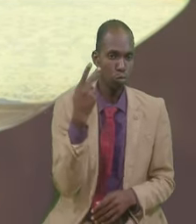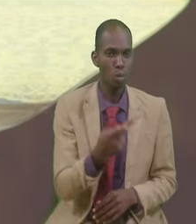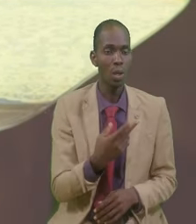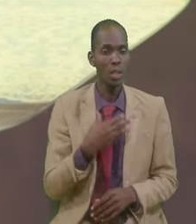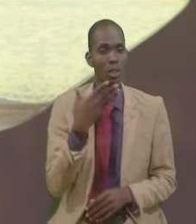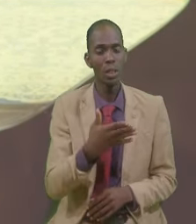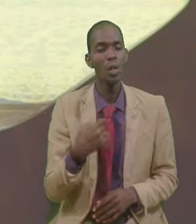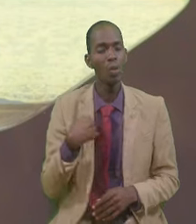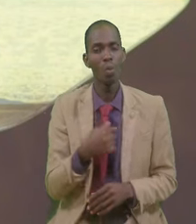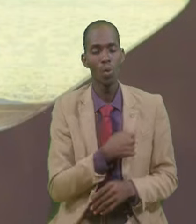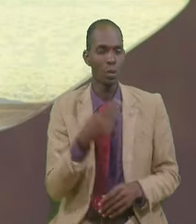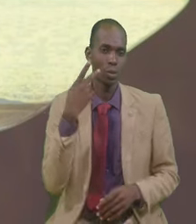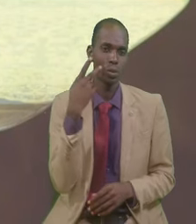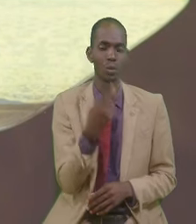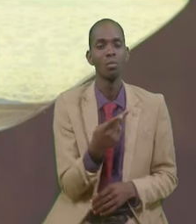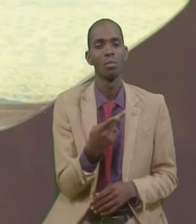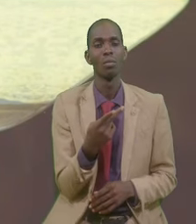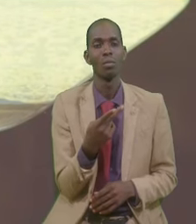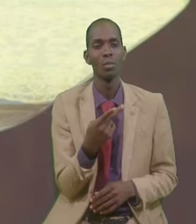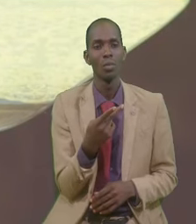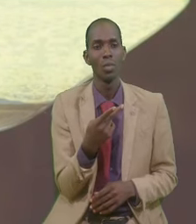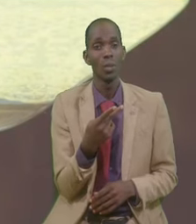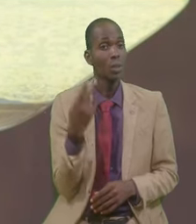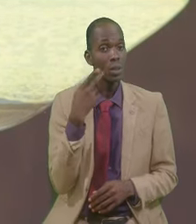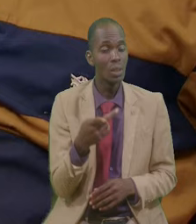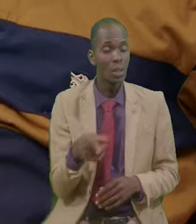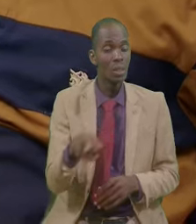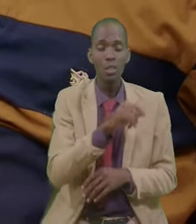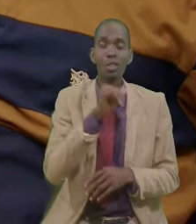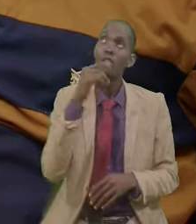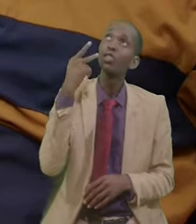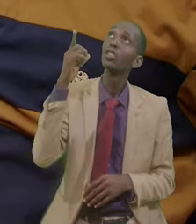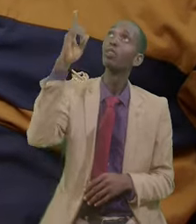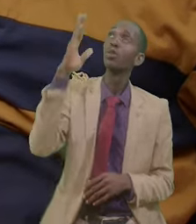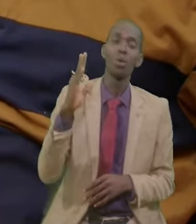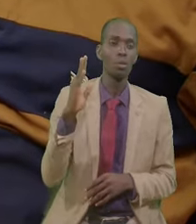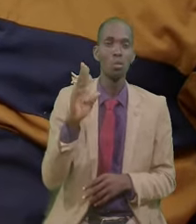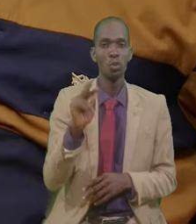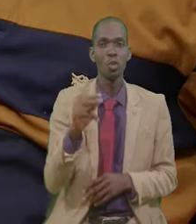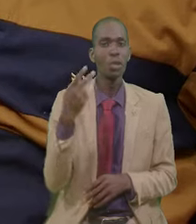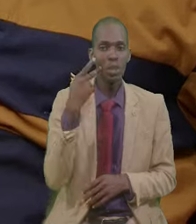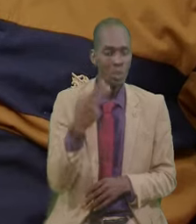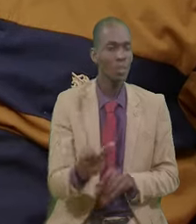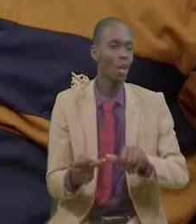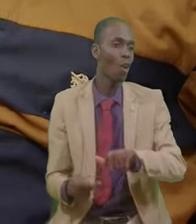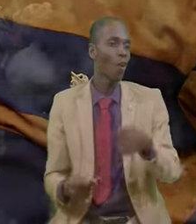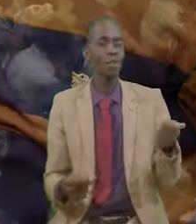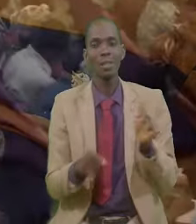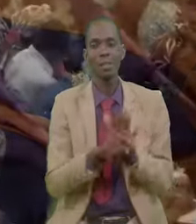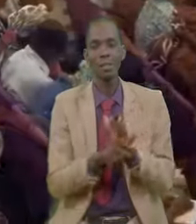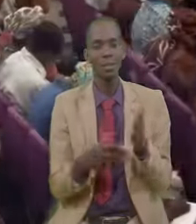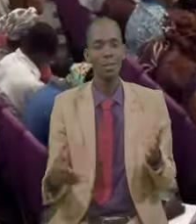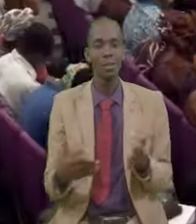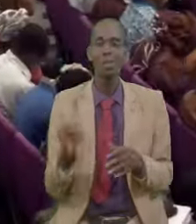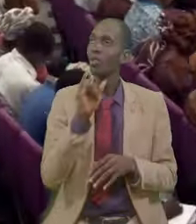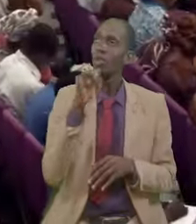there we saw, they didn't see their God, and there we saw, they didn't see the mountain mover, and there they